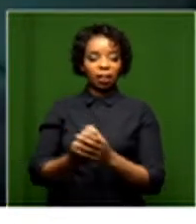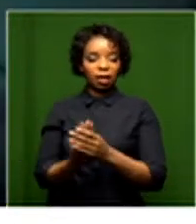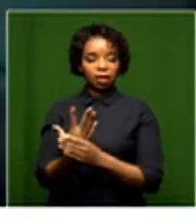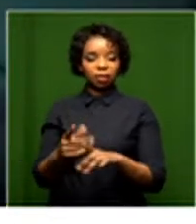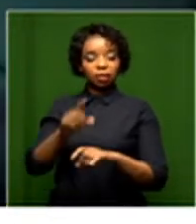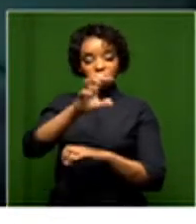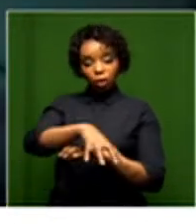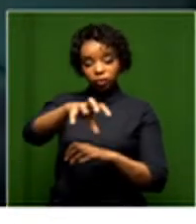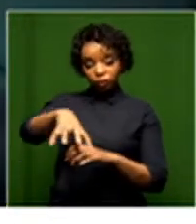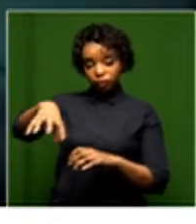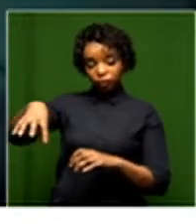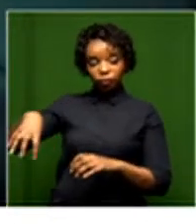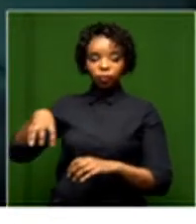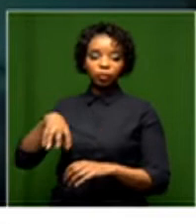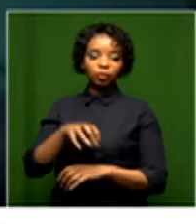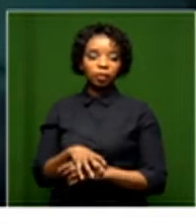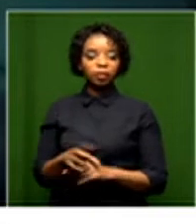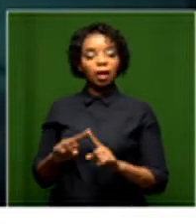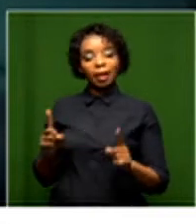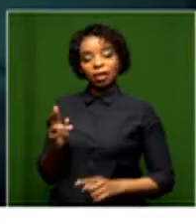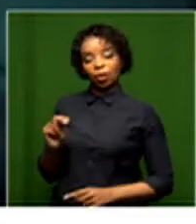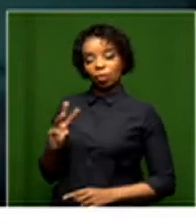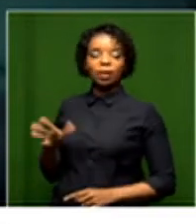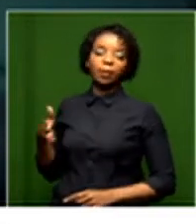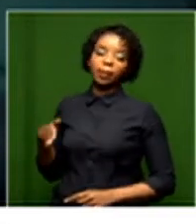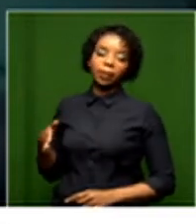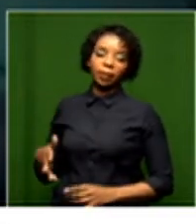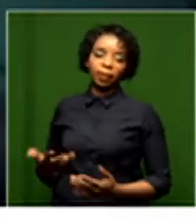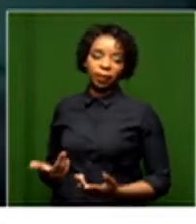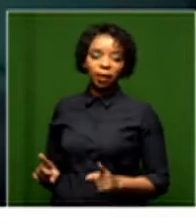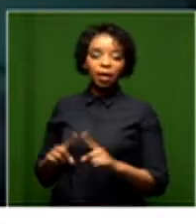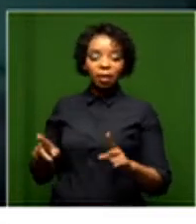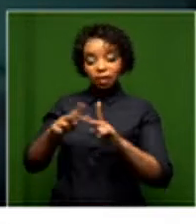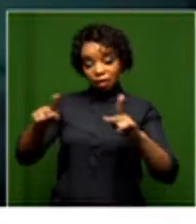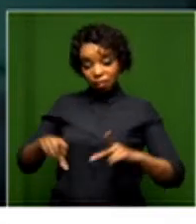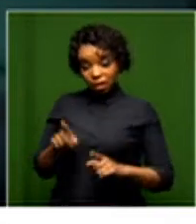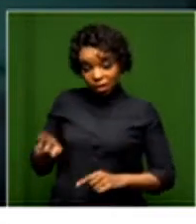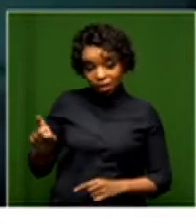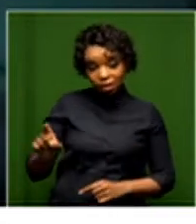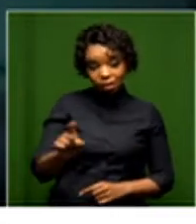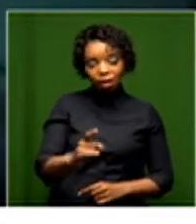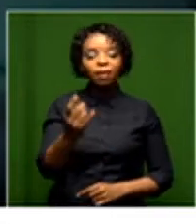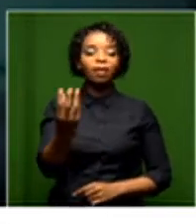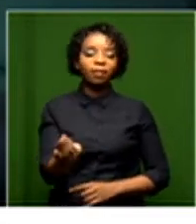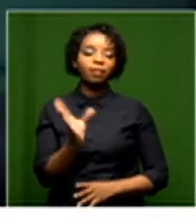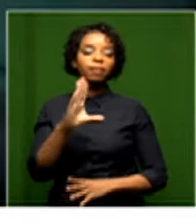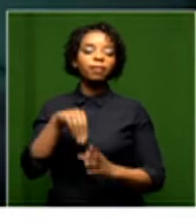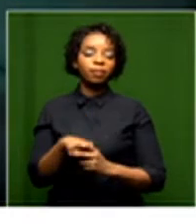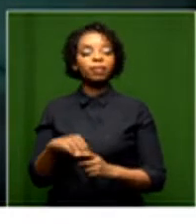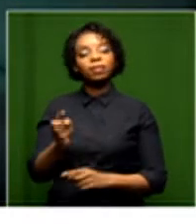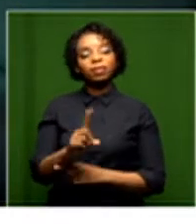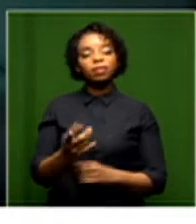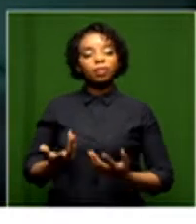in the Northwest Province, you will find botanical gardens. So included would be Kirstenbosch down in Cape Town, which I think is the